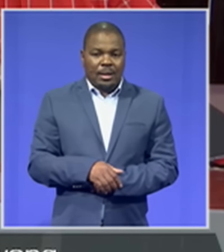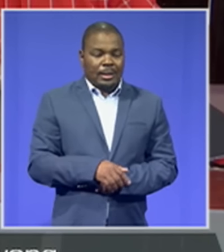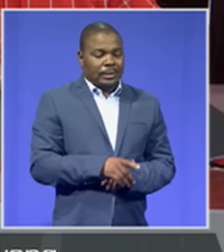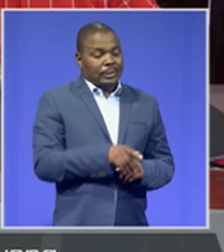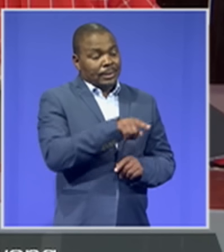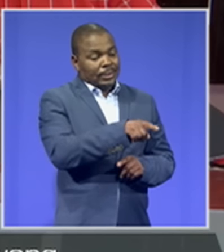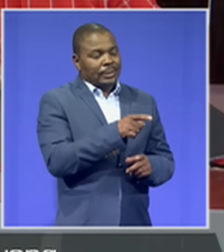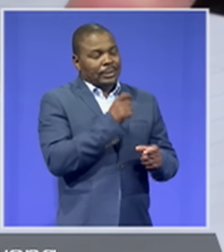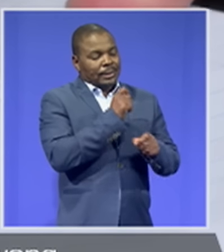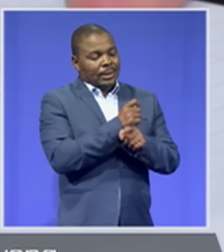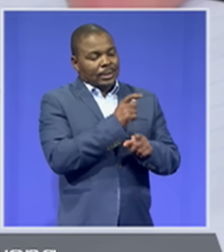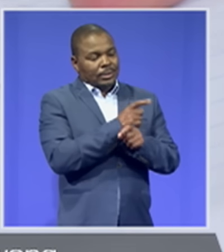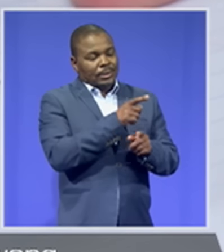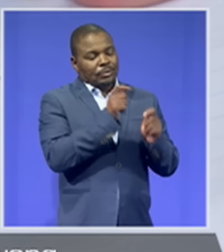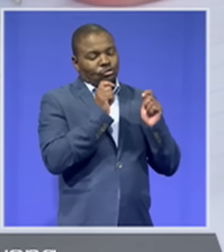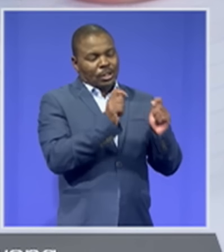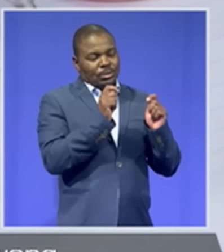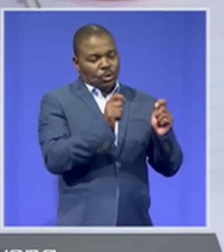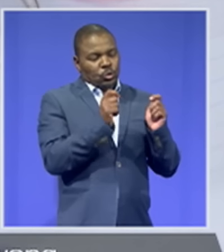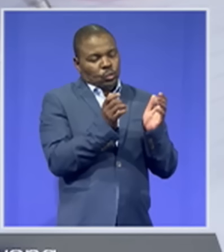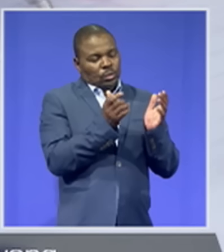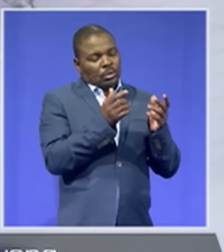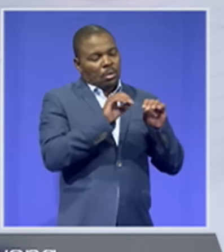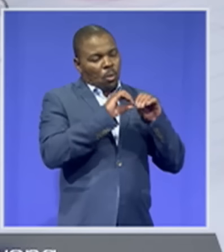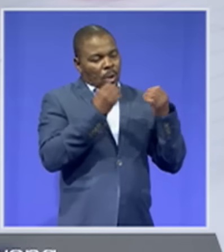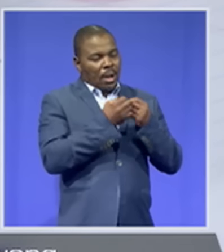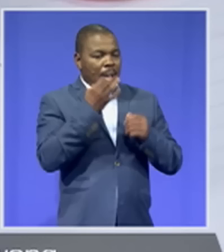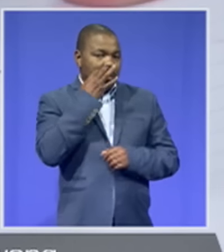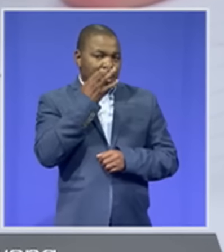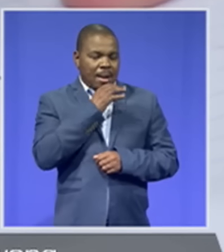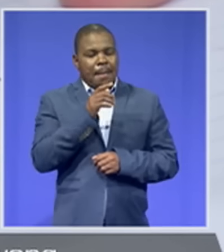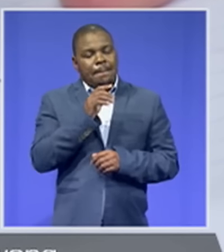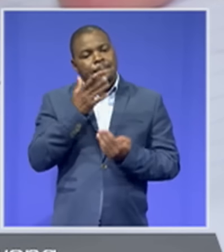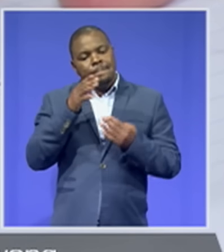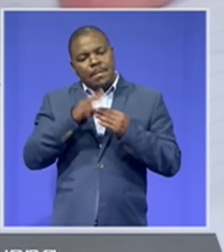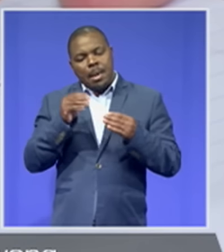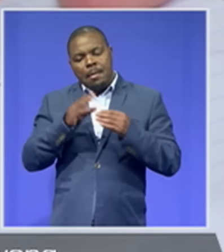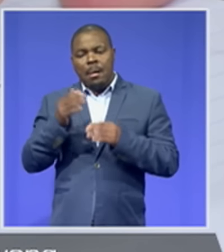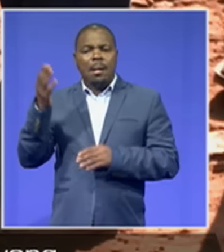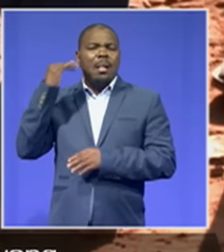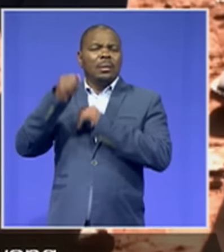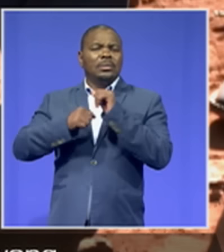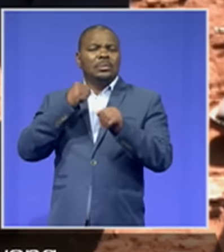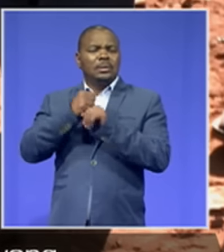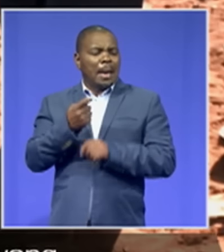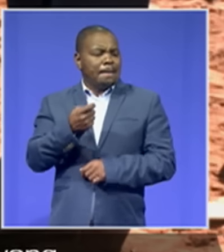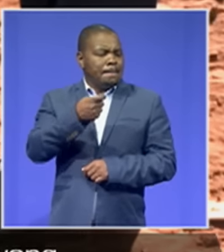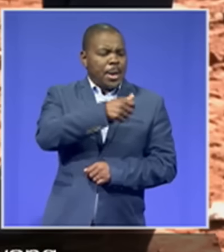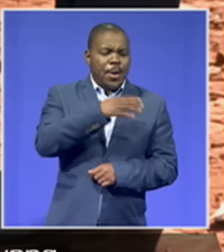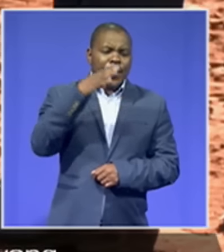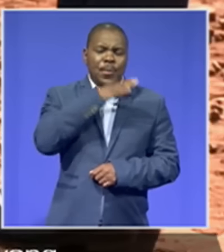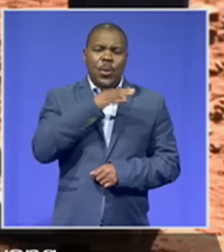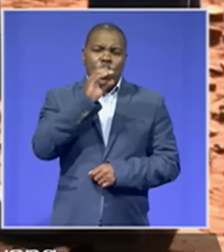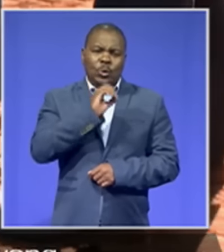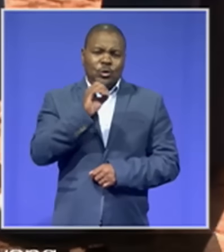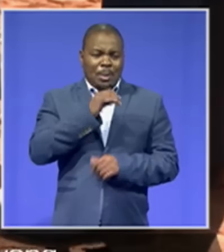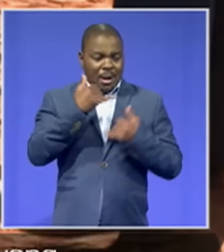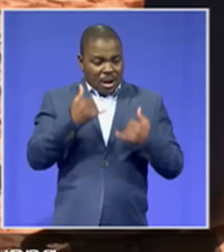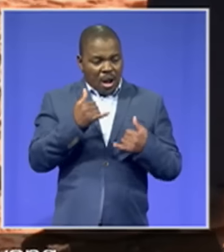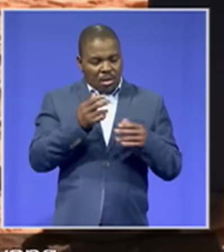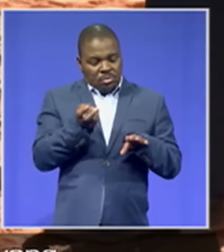ba tletleba ka hore ditho tsa lona ha di so lefshwe ho tloha ka kgwedi ya Pudungwana ngwahola, ka hona ba keke ba